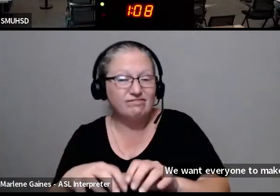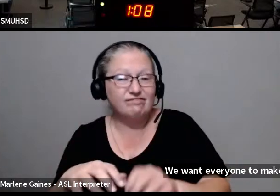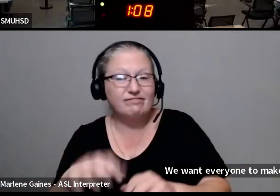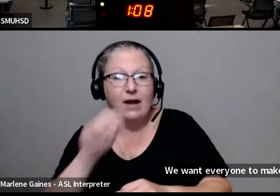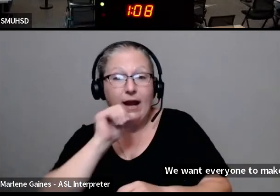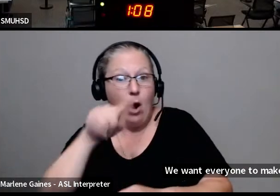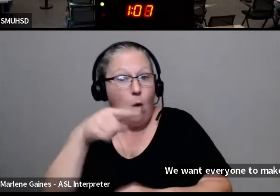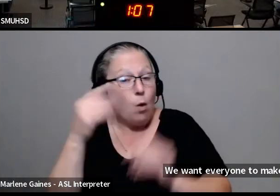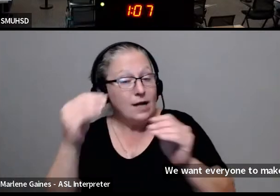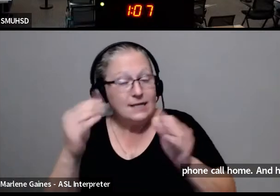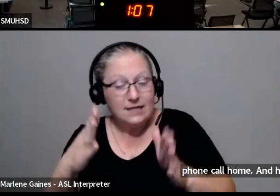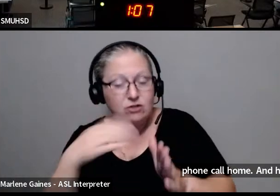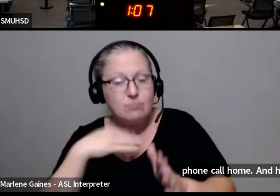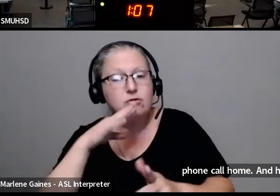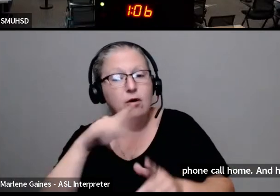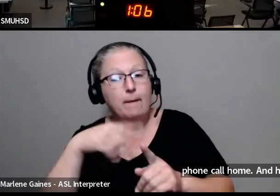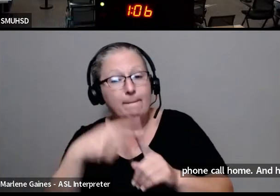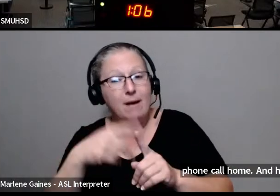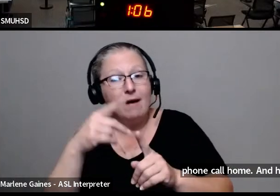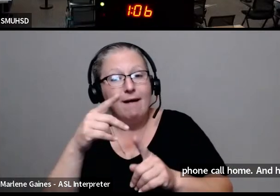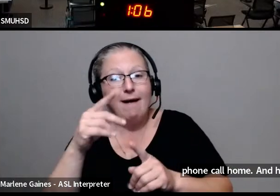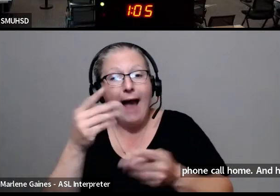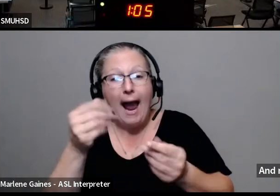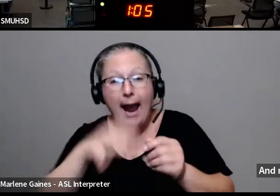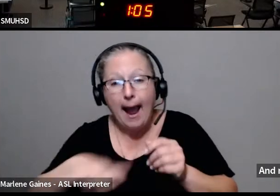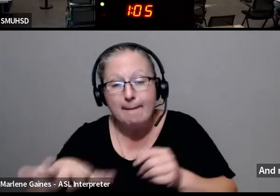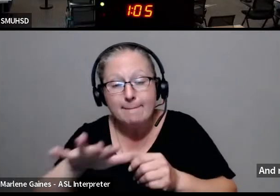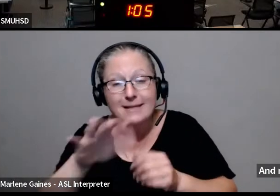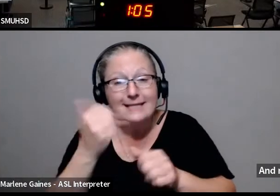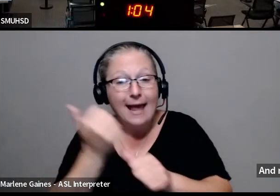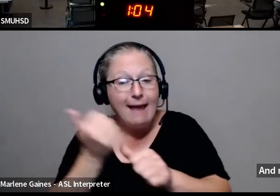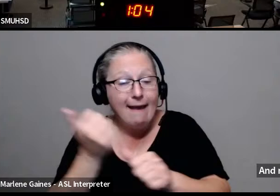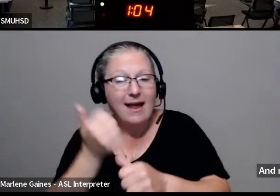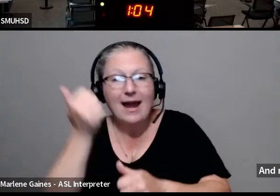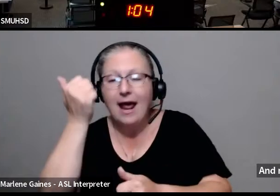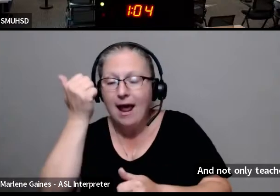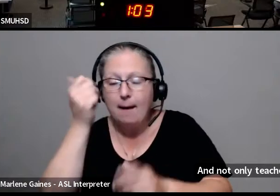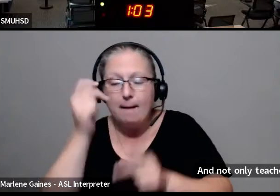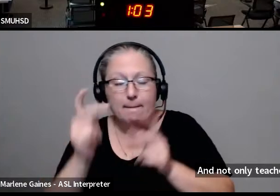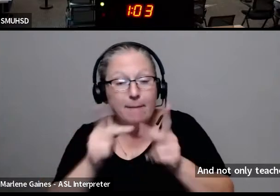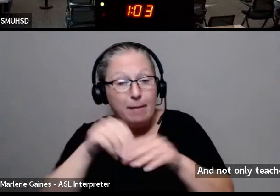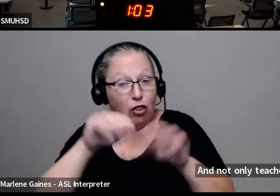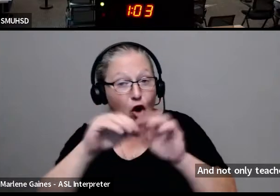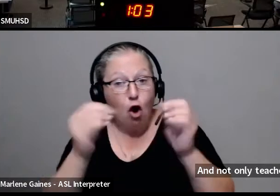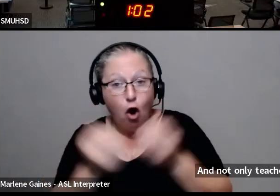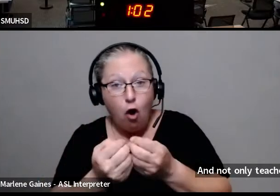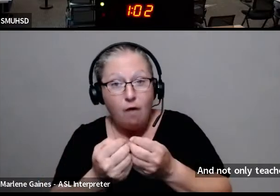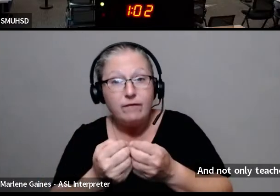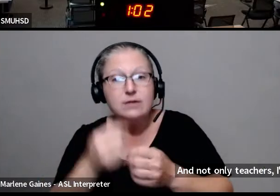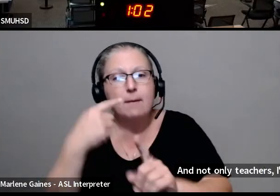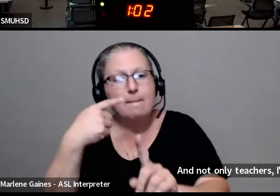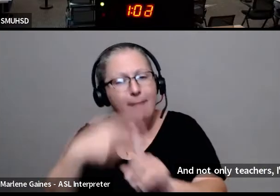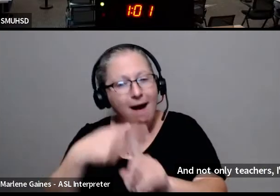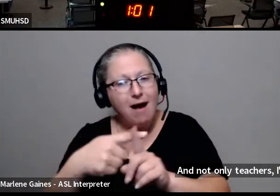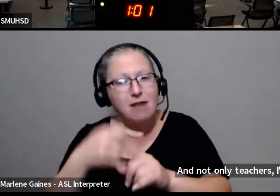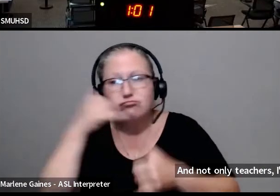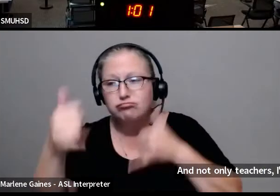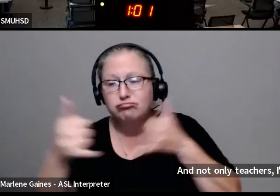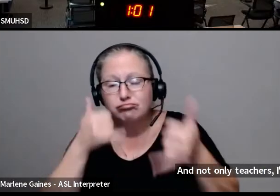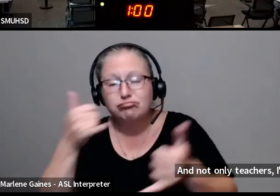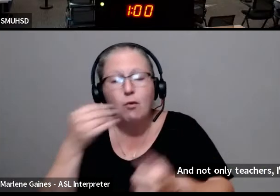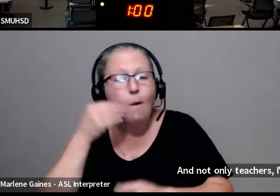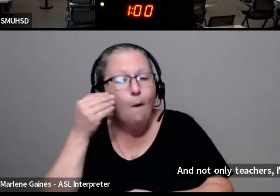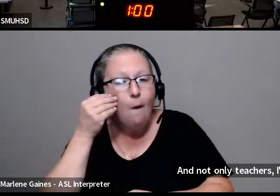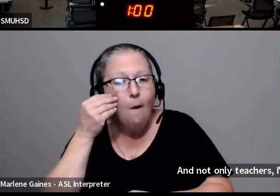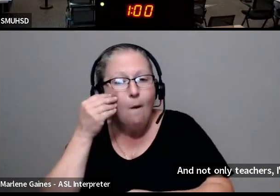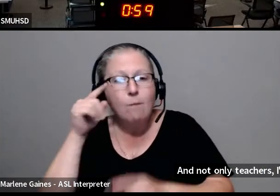only teachers, I'm talking campus aides, like every people in the office were making positive phone calls home